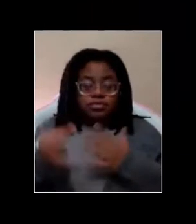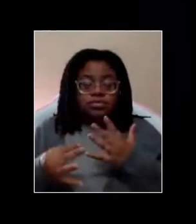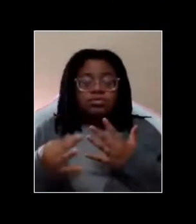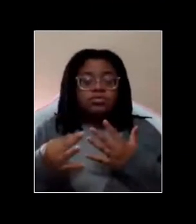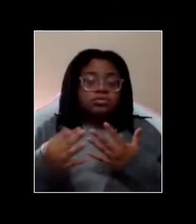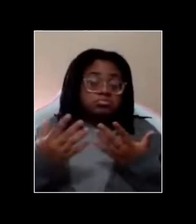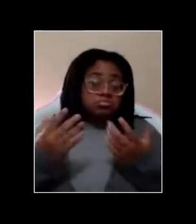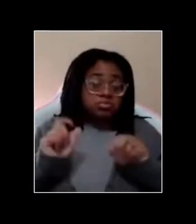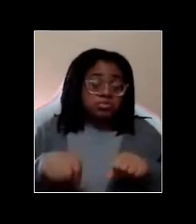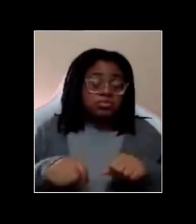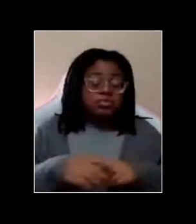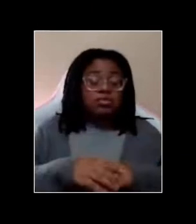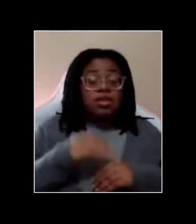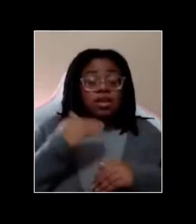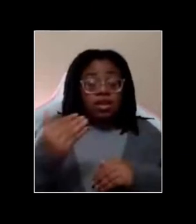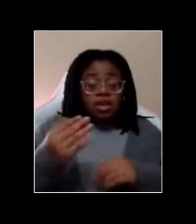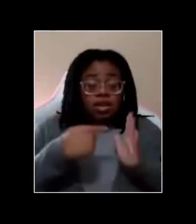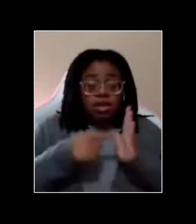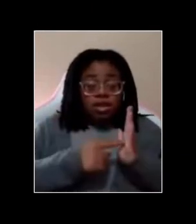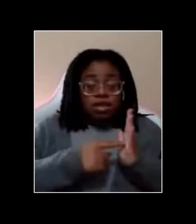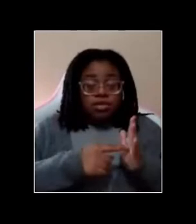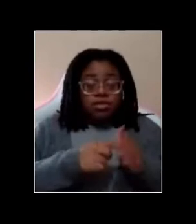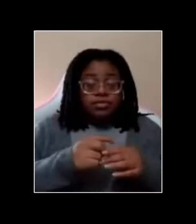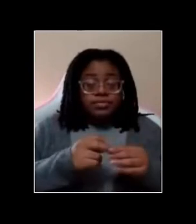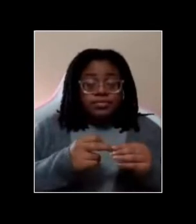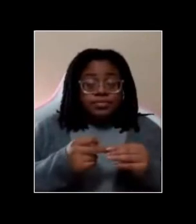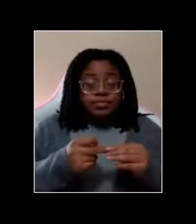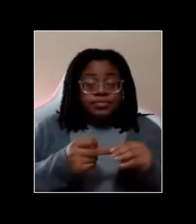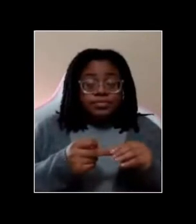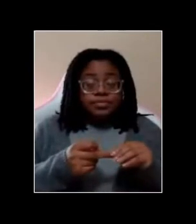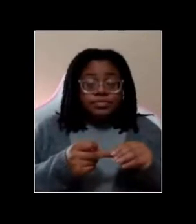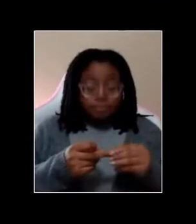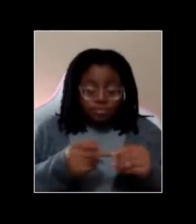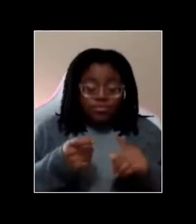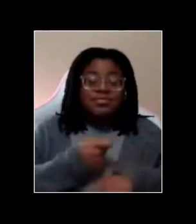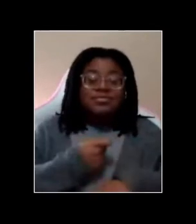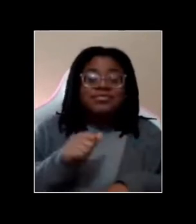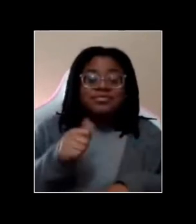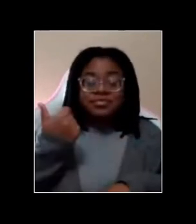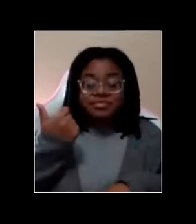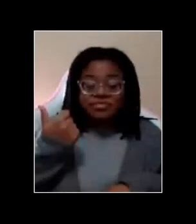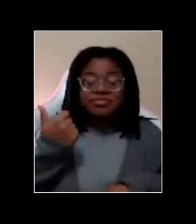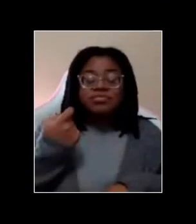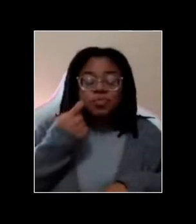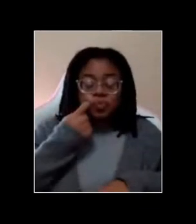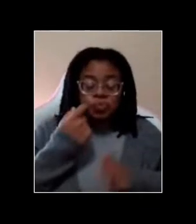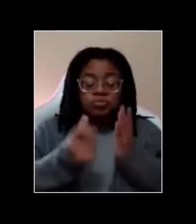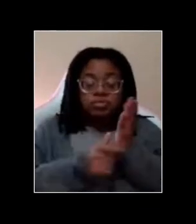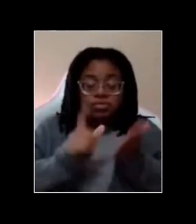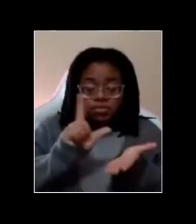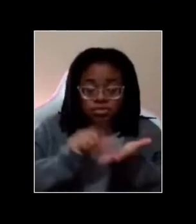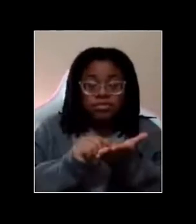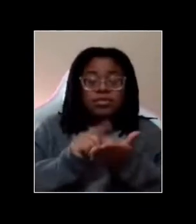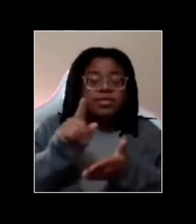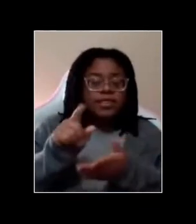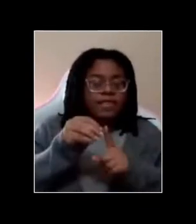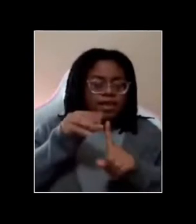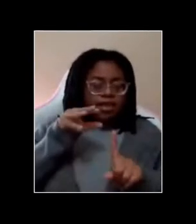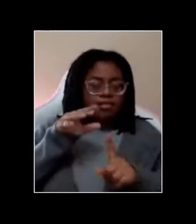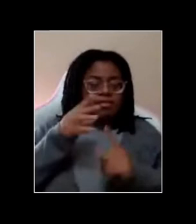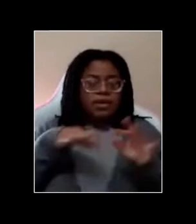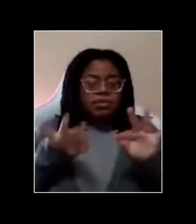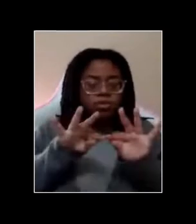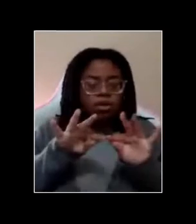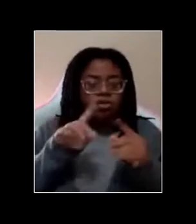So another example of this comes from another recently published article that highlights kind of the importance